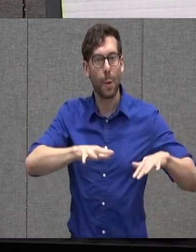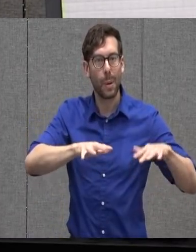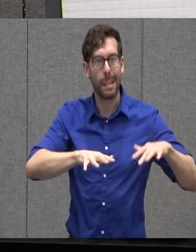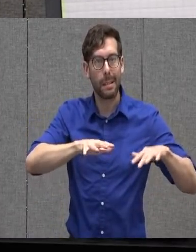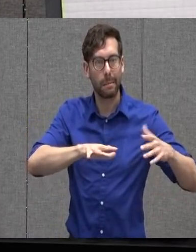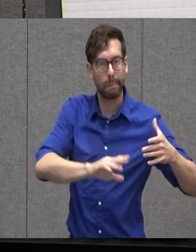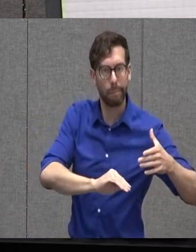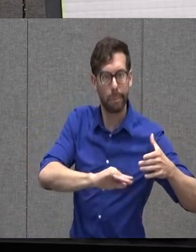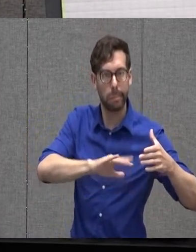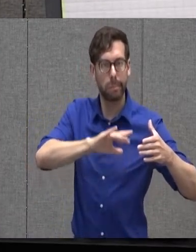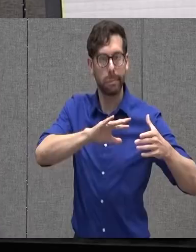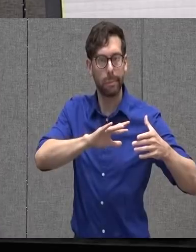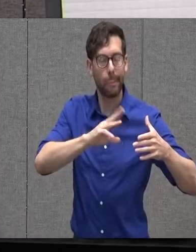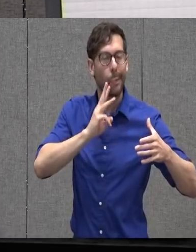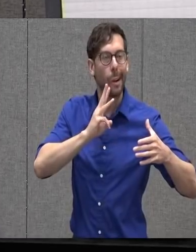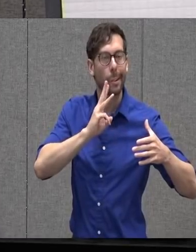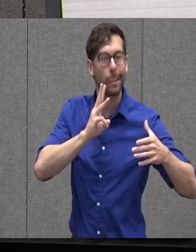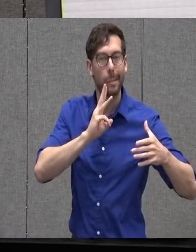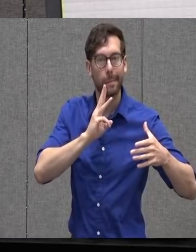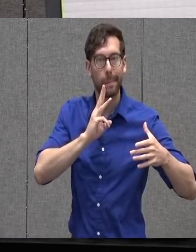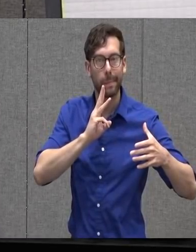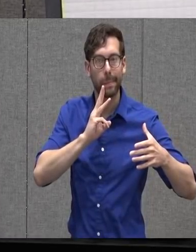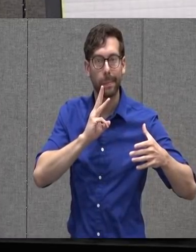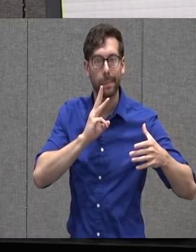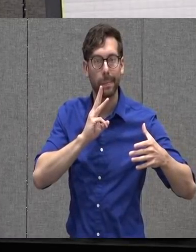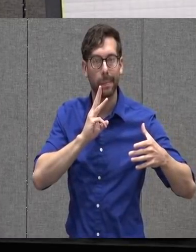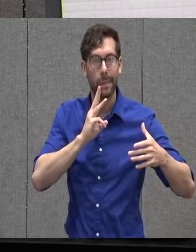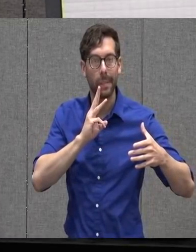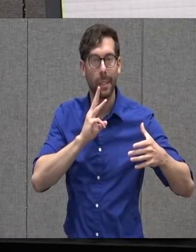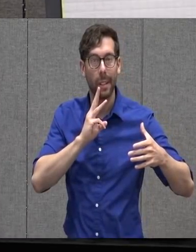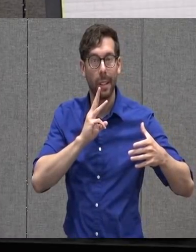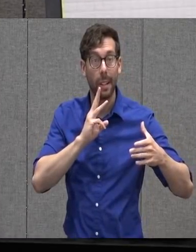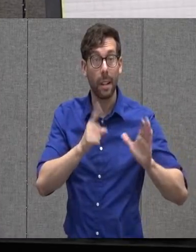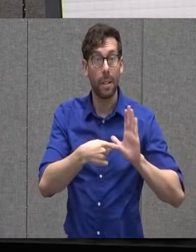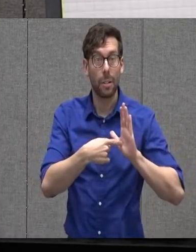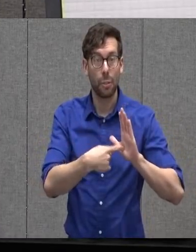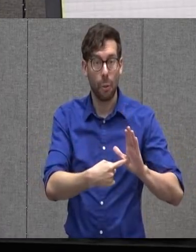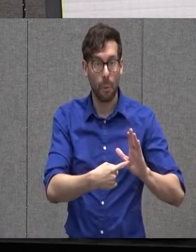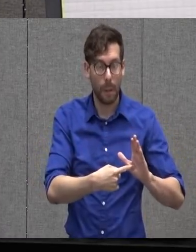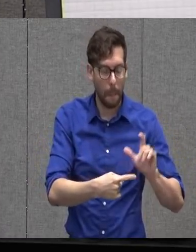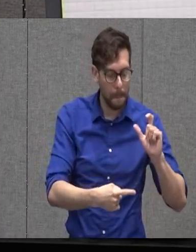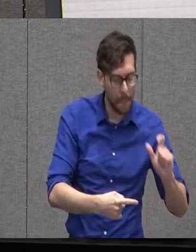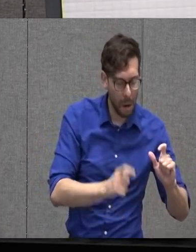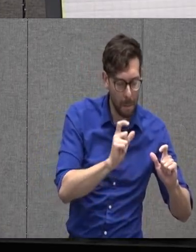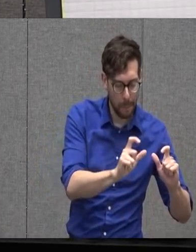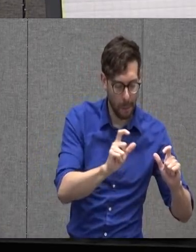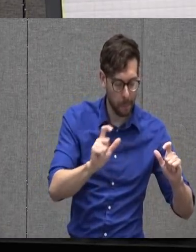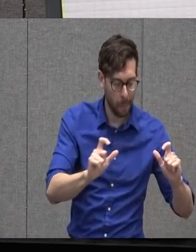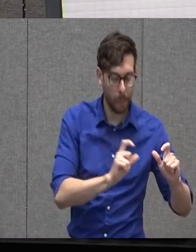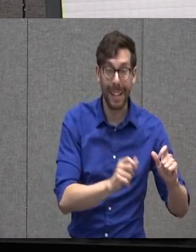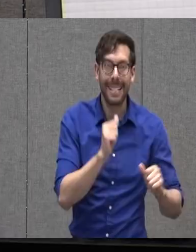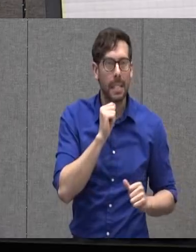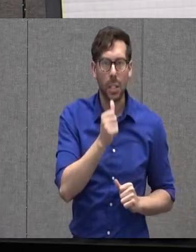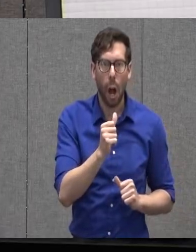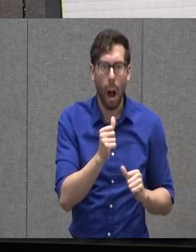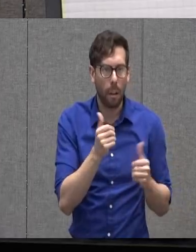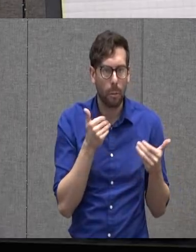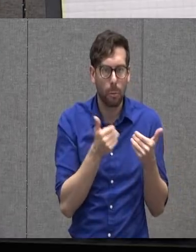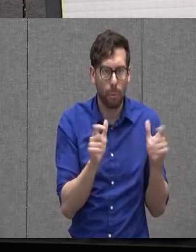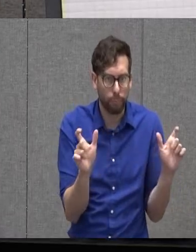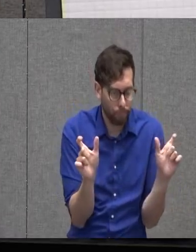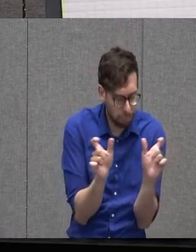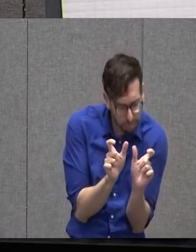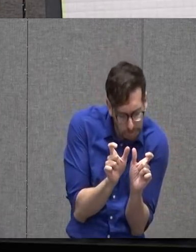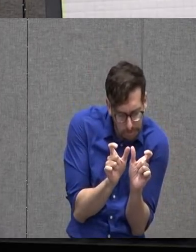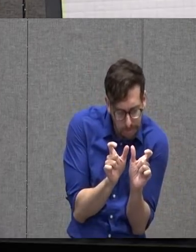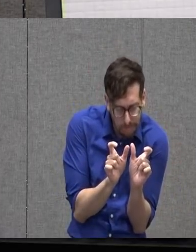to show my water, it's not close together like a solid would be. It's not completely filling up the